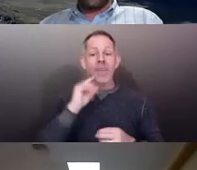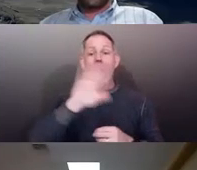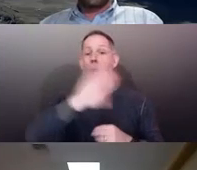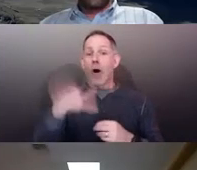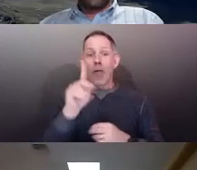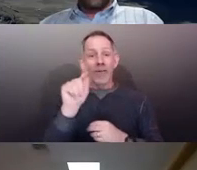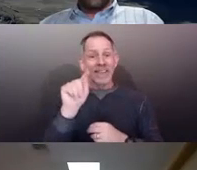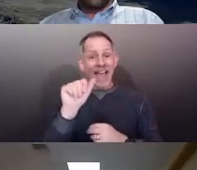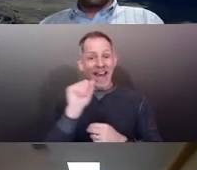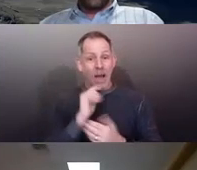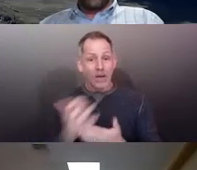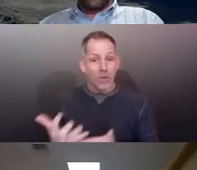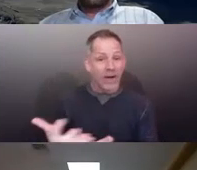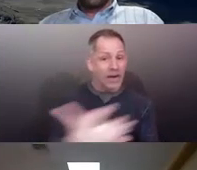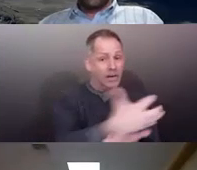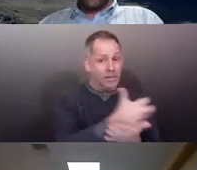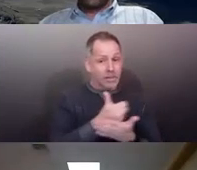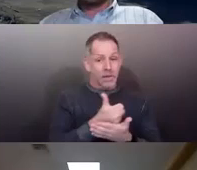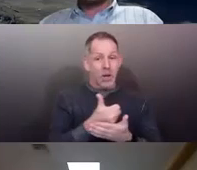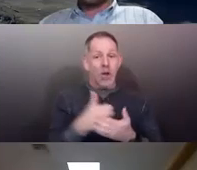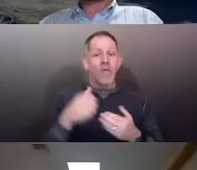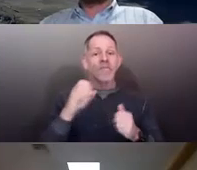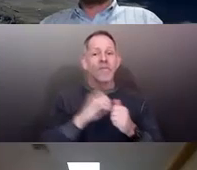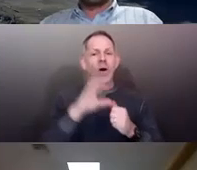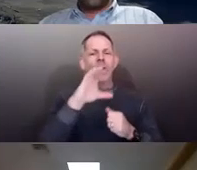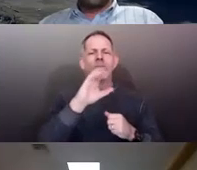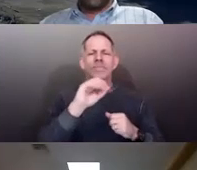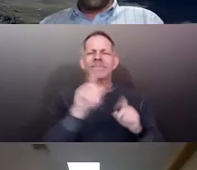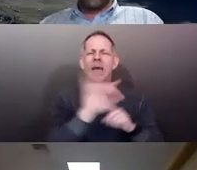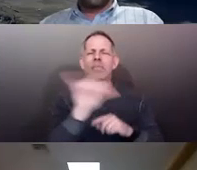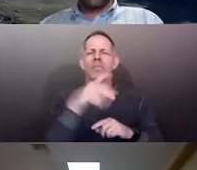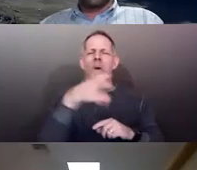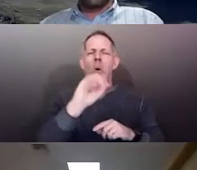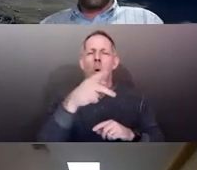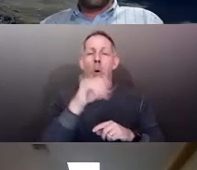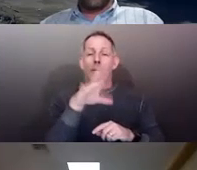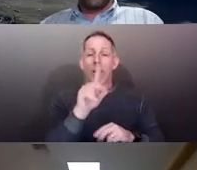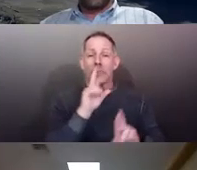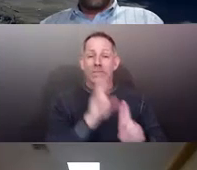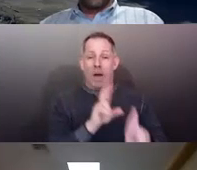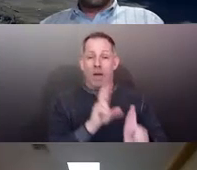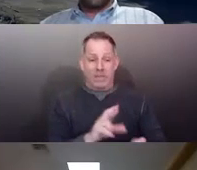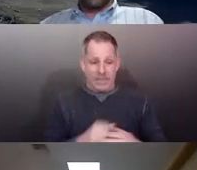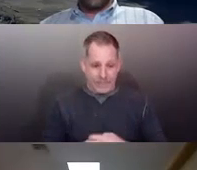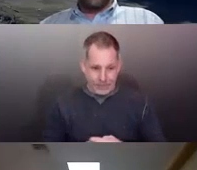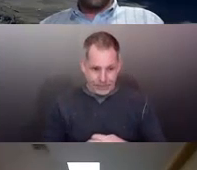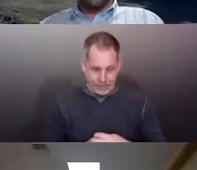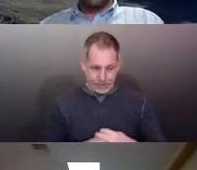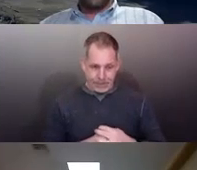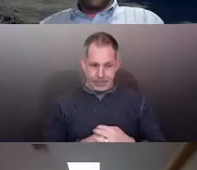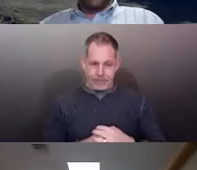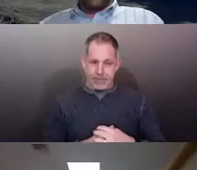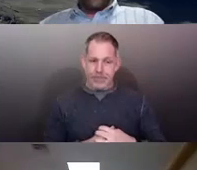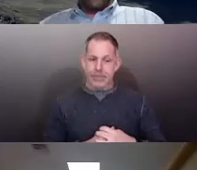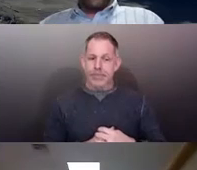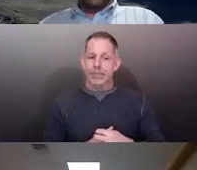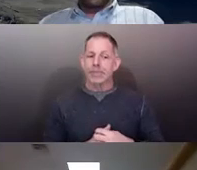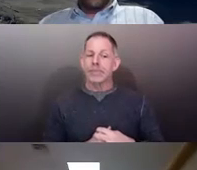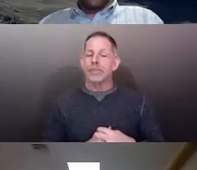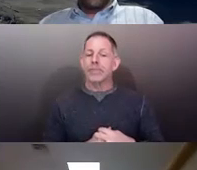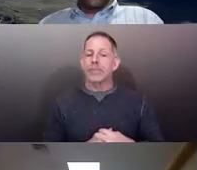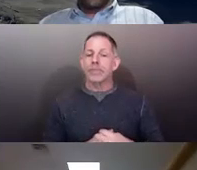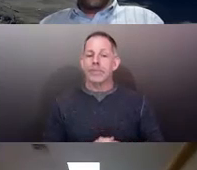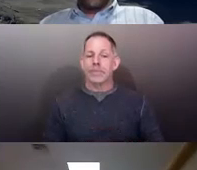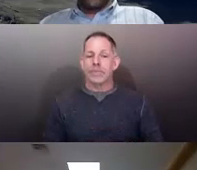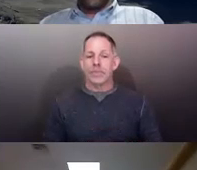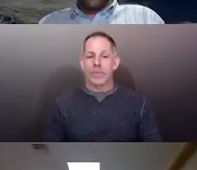that data and having the ability to have a more comprehensive view of that has been really helpful. And